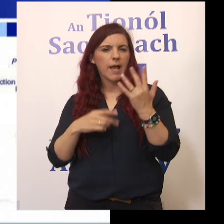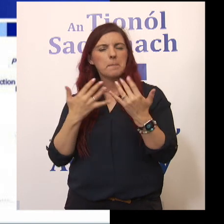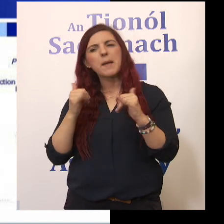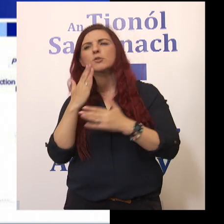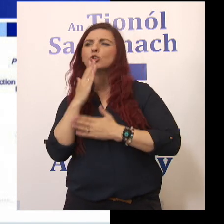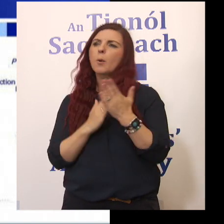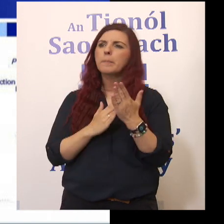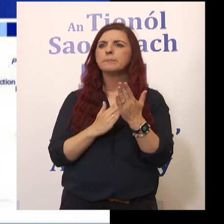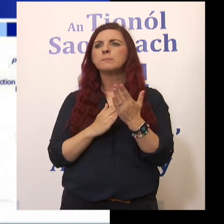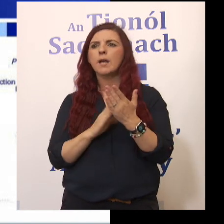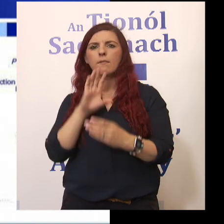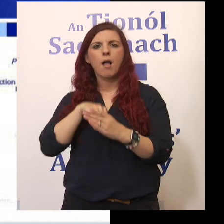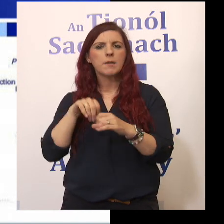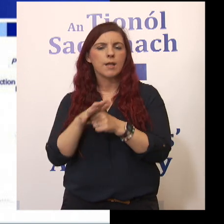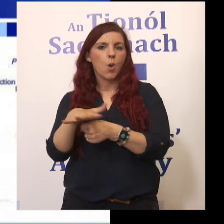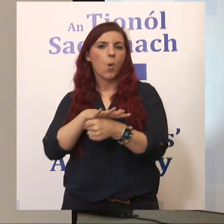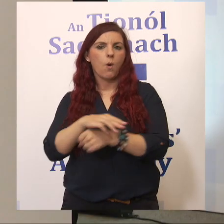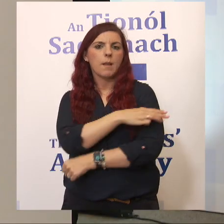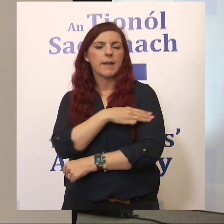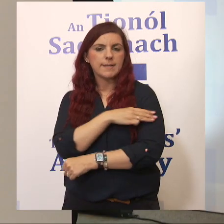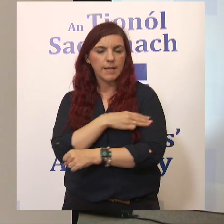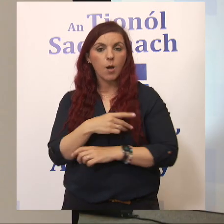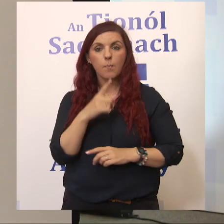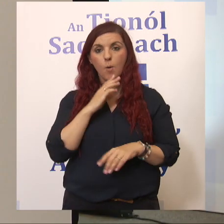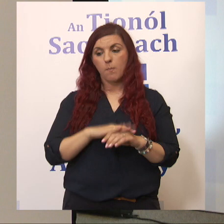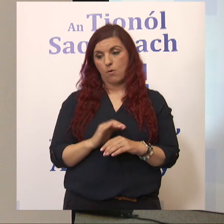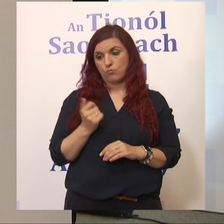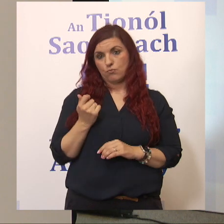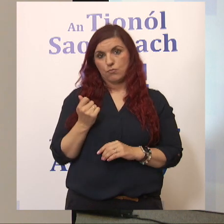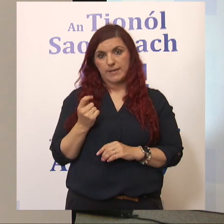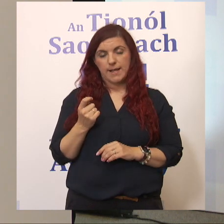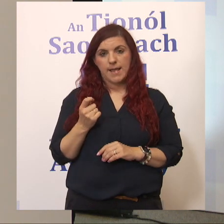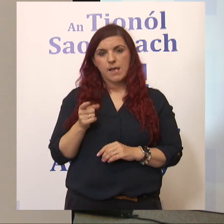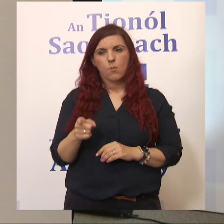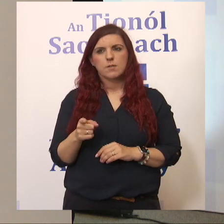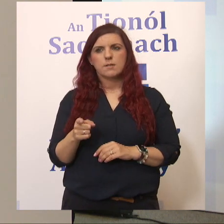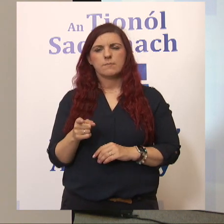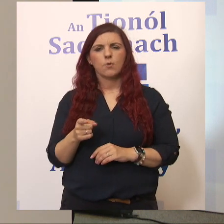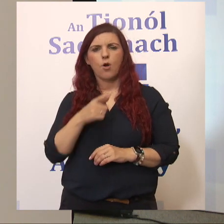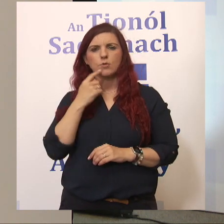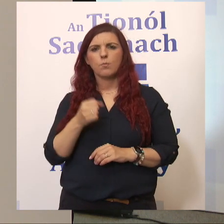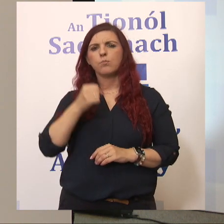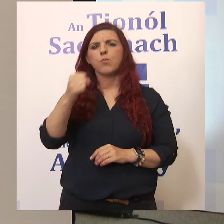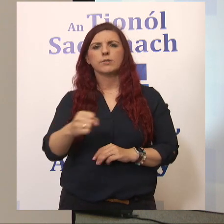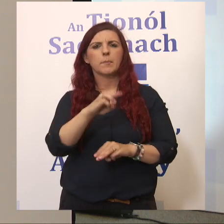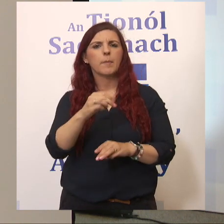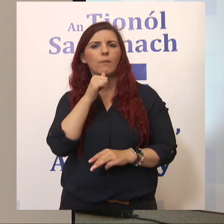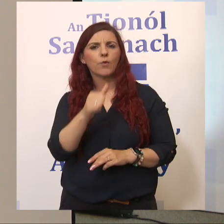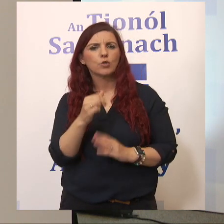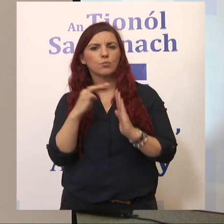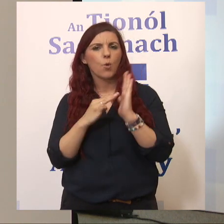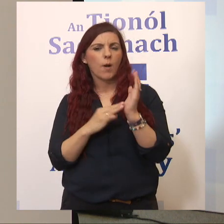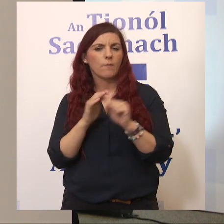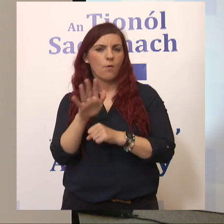local policing. So a more recent initiative was the Putting People First programme for local government reform. I suppose that's